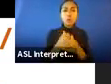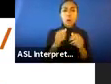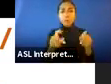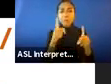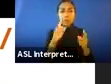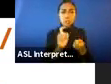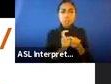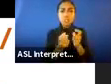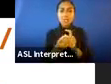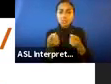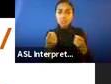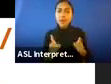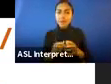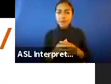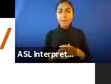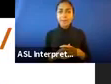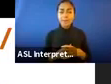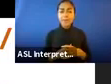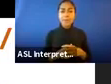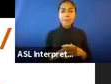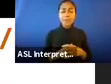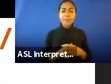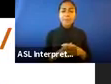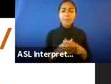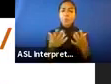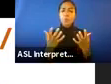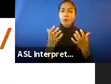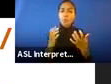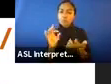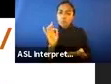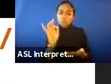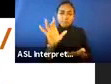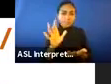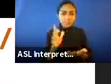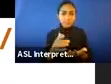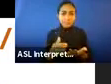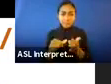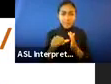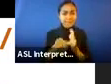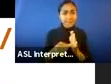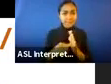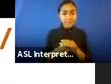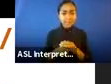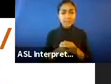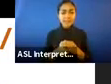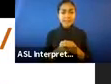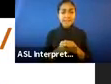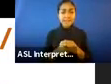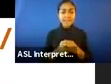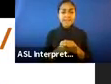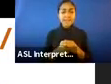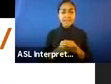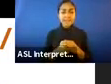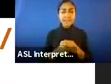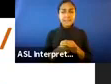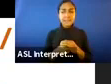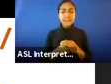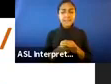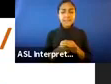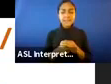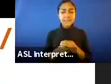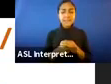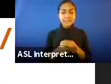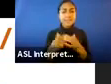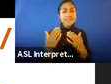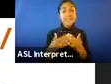happen. So we just want to put that forward because it's easy to, in this moment, to be